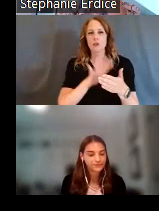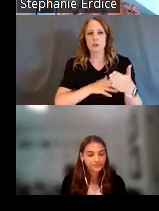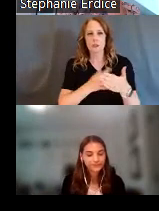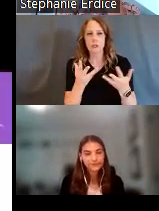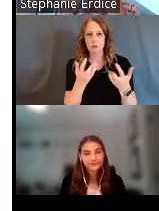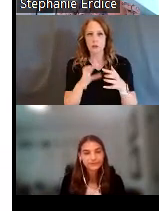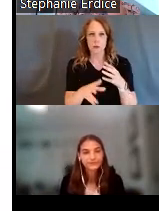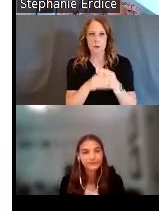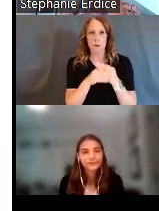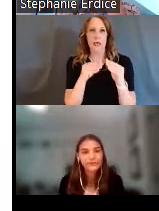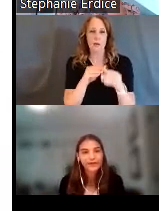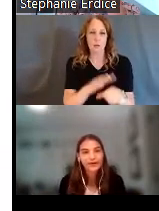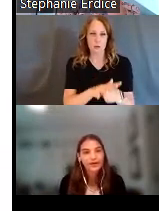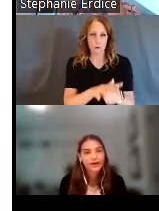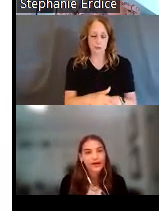Next slide.